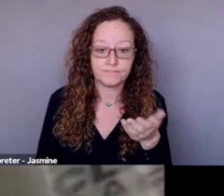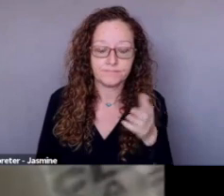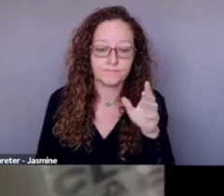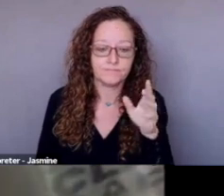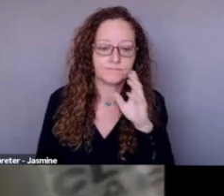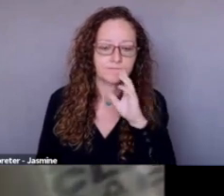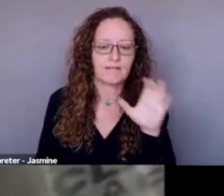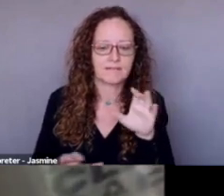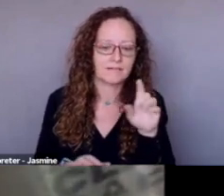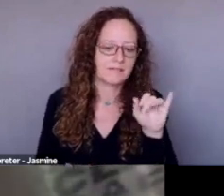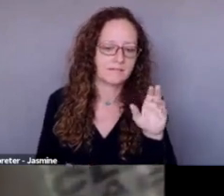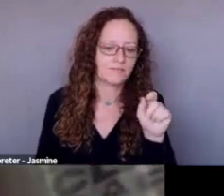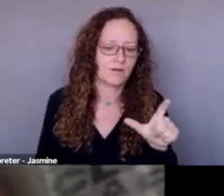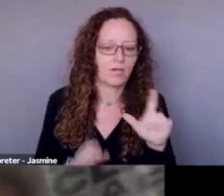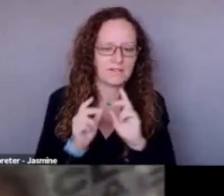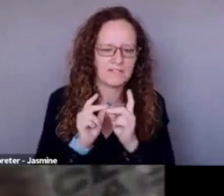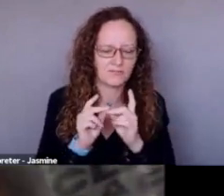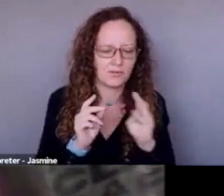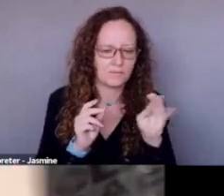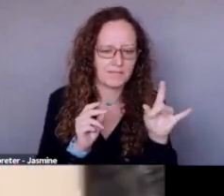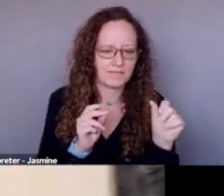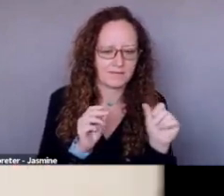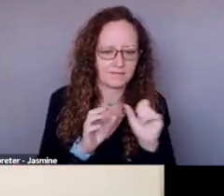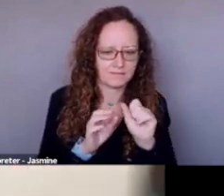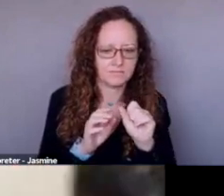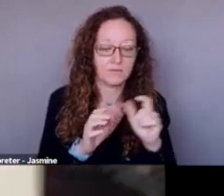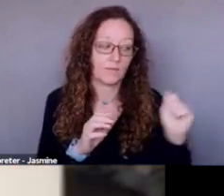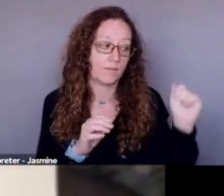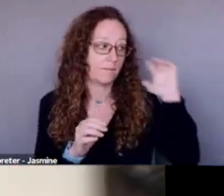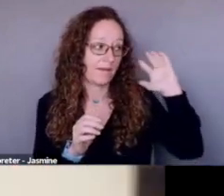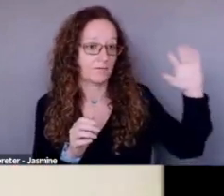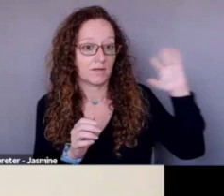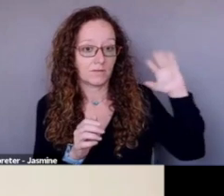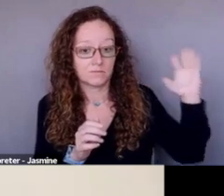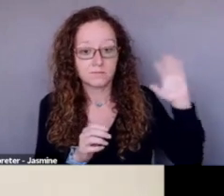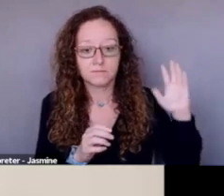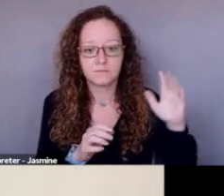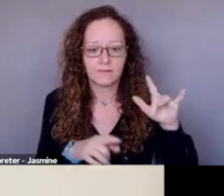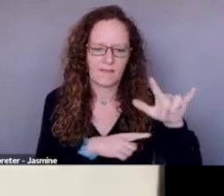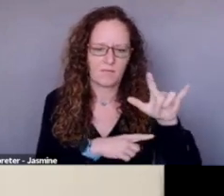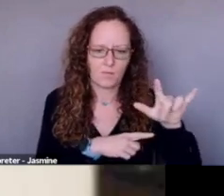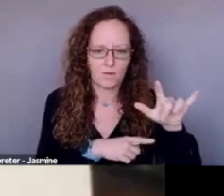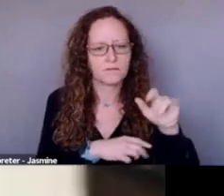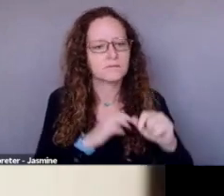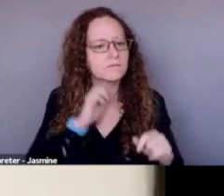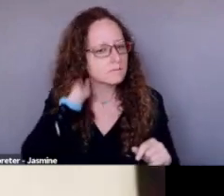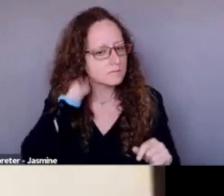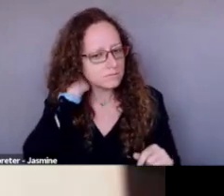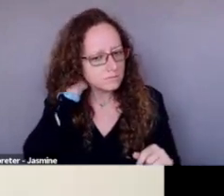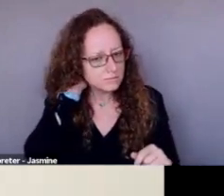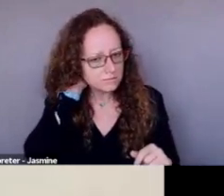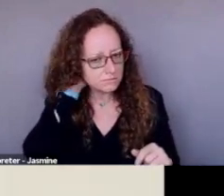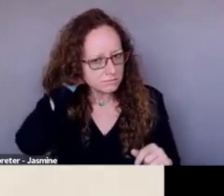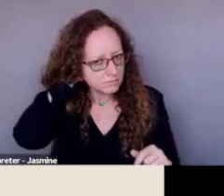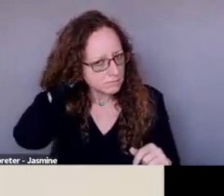media style where my backdrop will be there at the airport. And